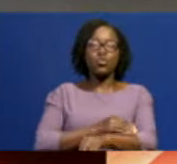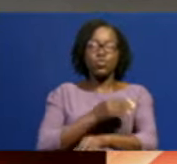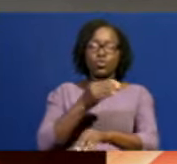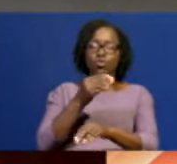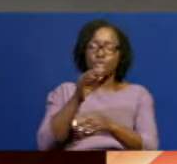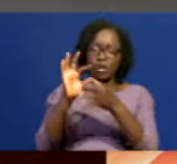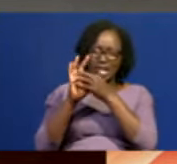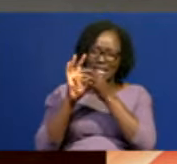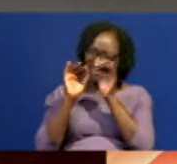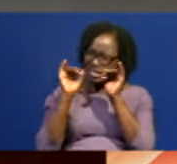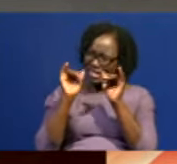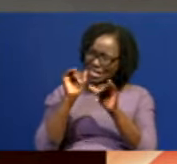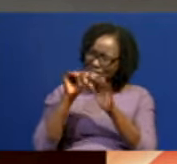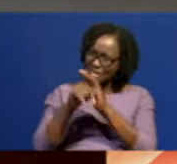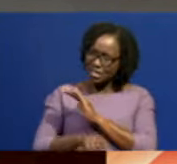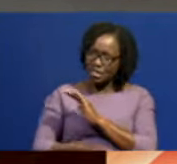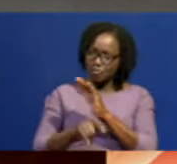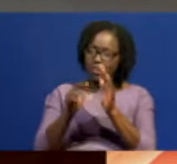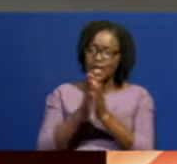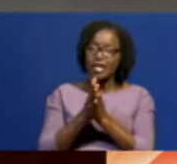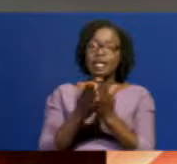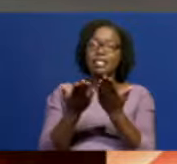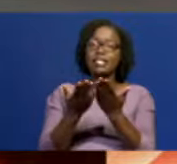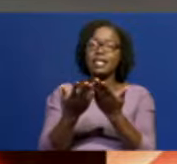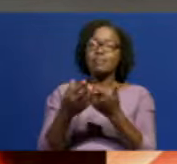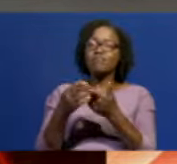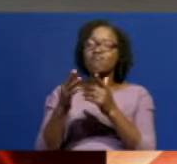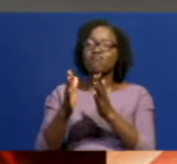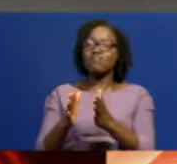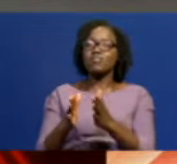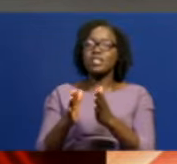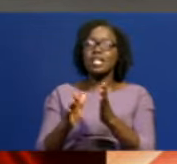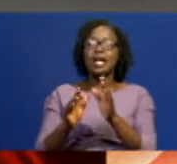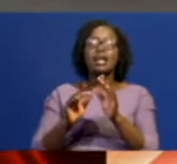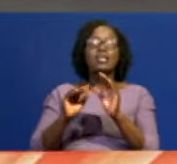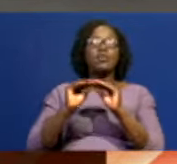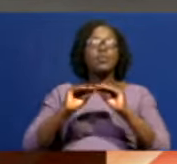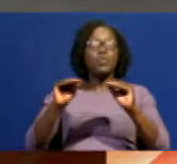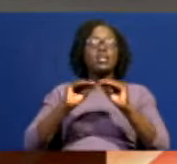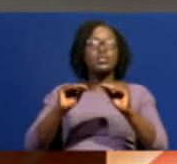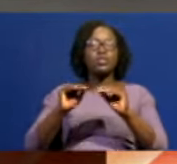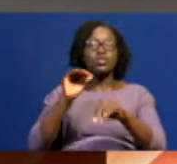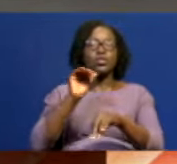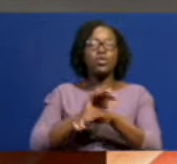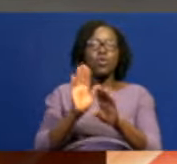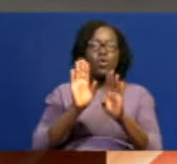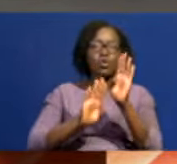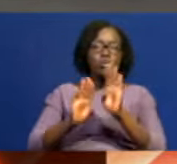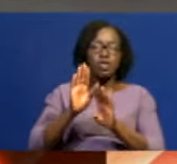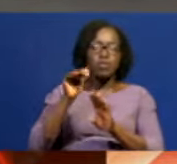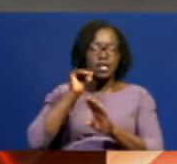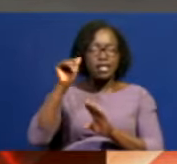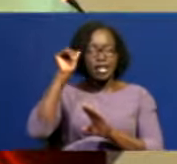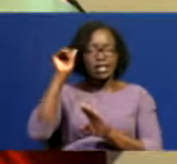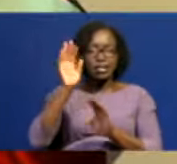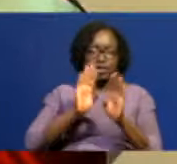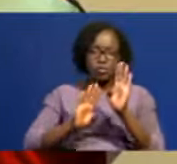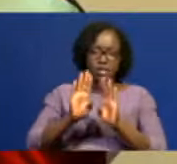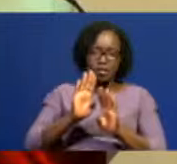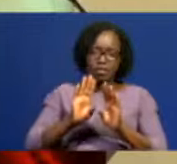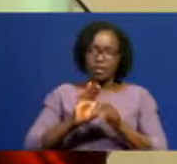rooted. The initiates were taken through lessons on adulthood and good morals in the ever-evolving world.